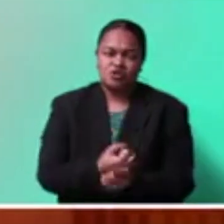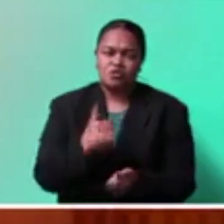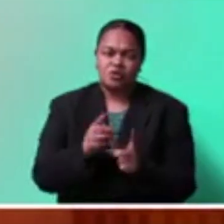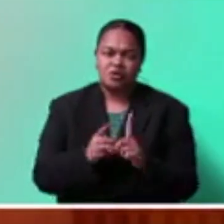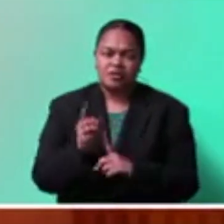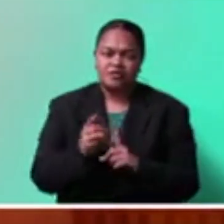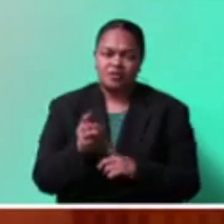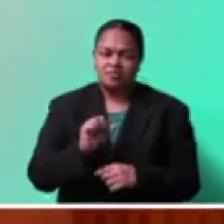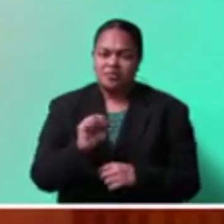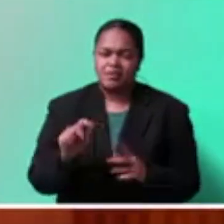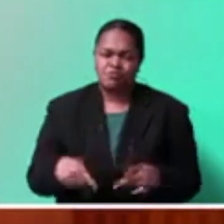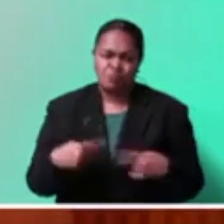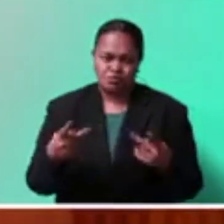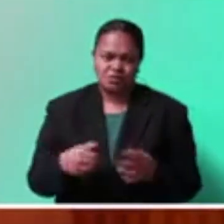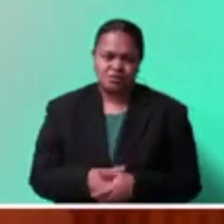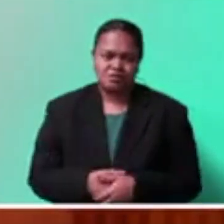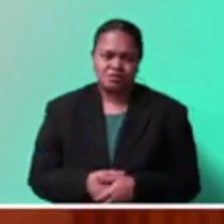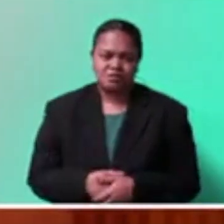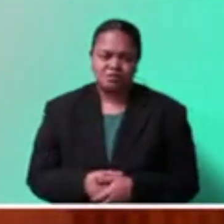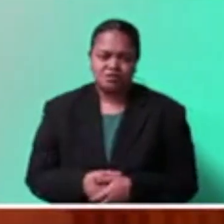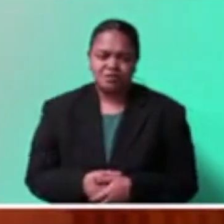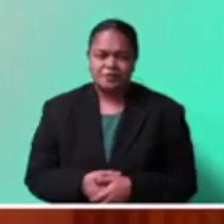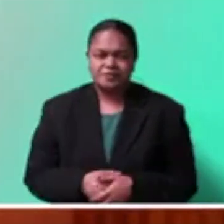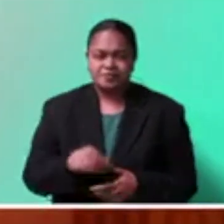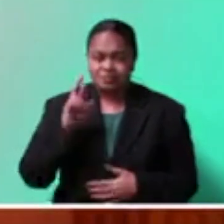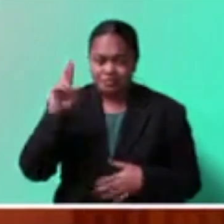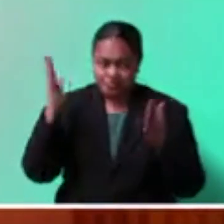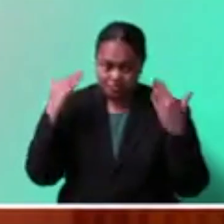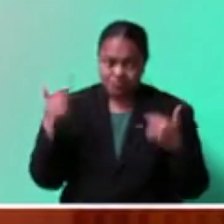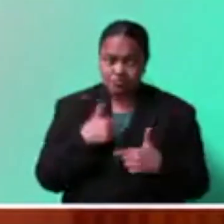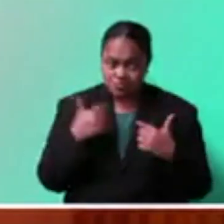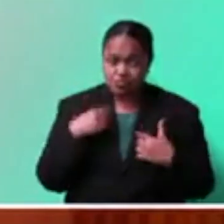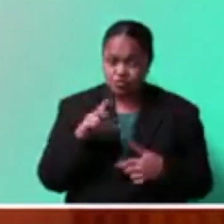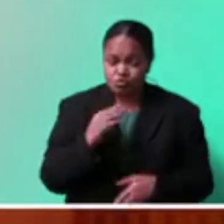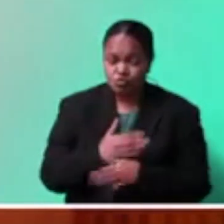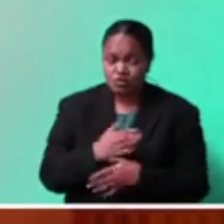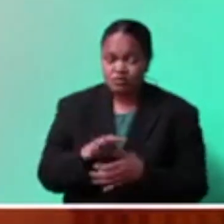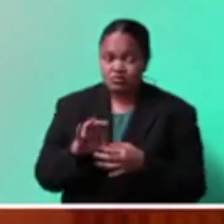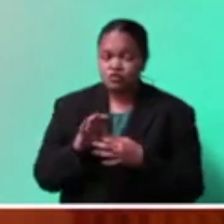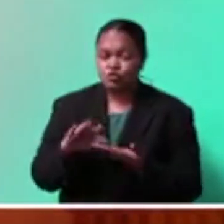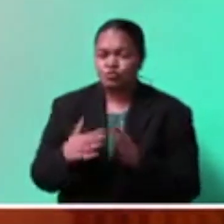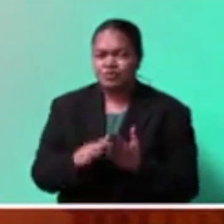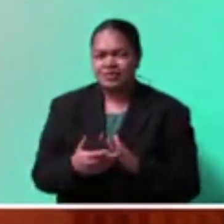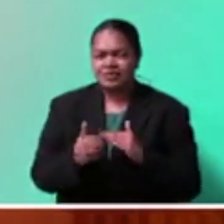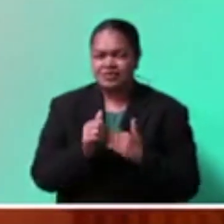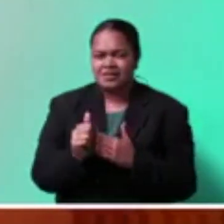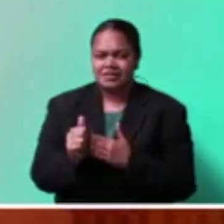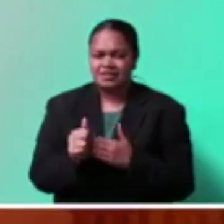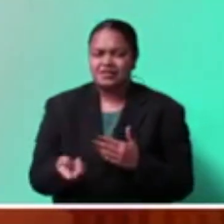strengthening their proposals. Honorable Speaker, we do work closely with our community leaders as well